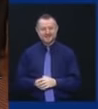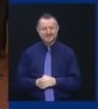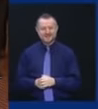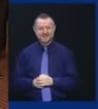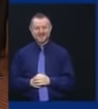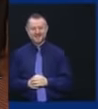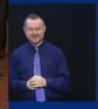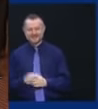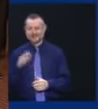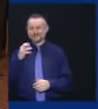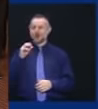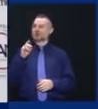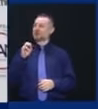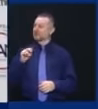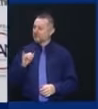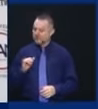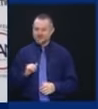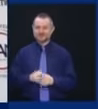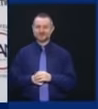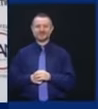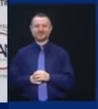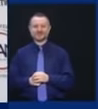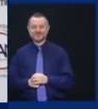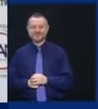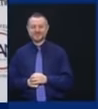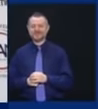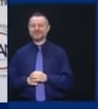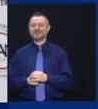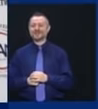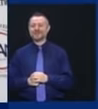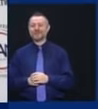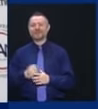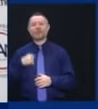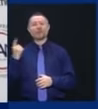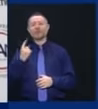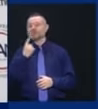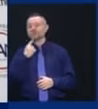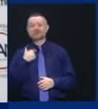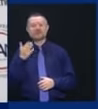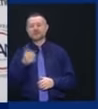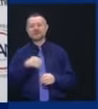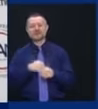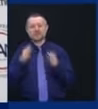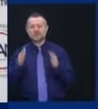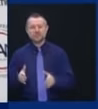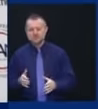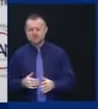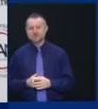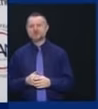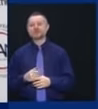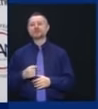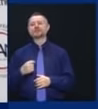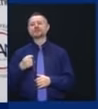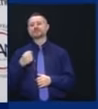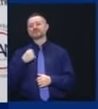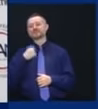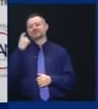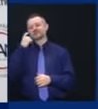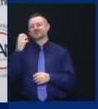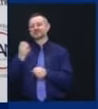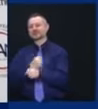The only reason that I'm not there, the only reason I'm not there in person is that I just got my second